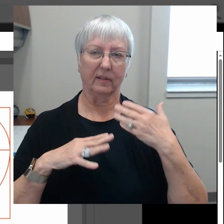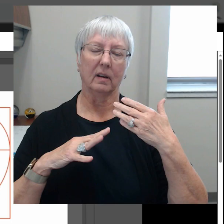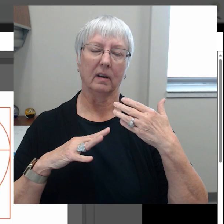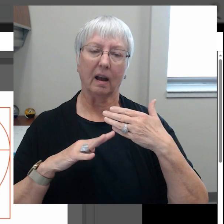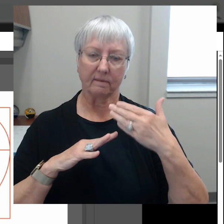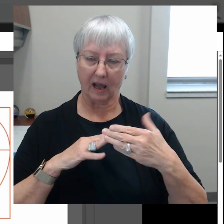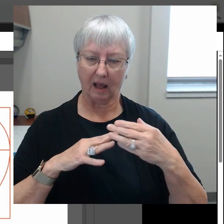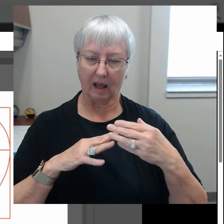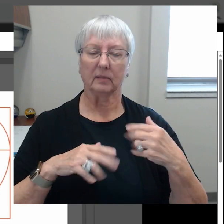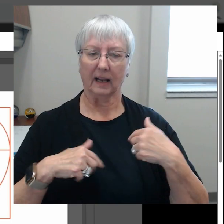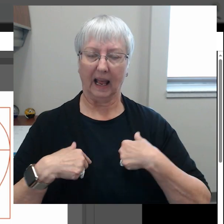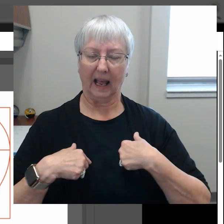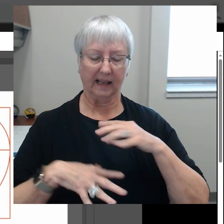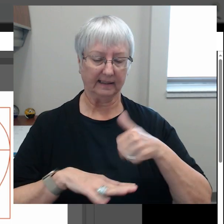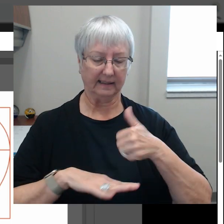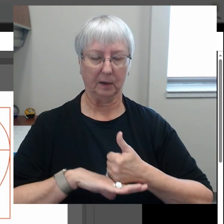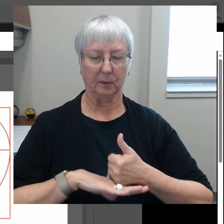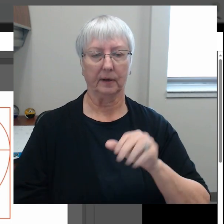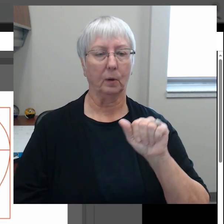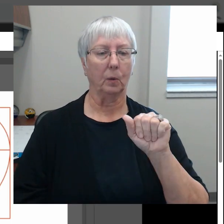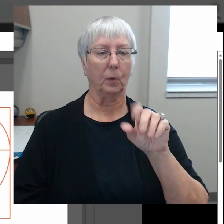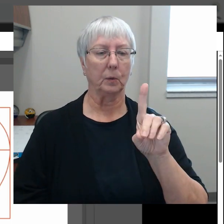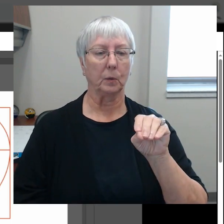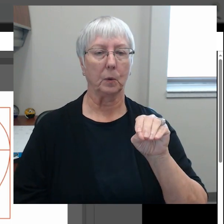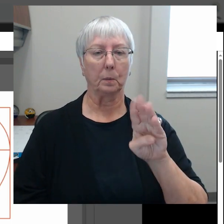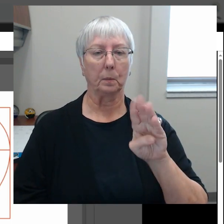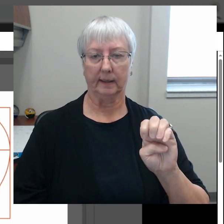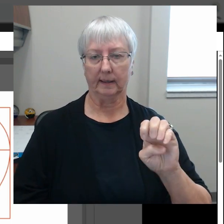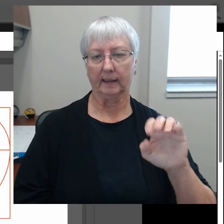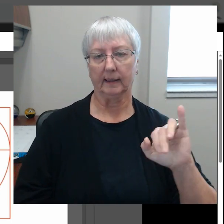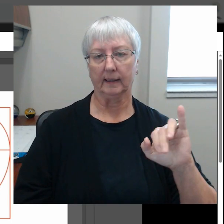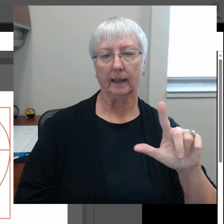and rectangle I made in Adobe Illustrator.